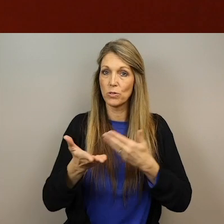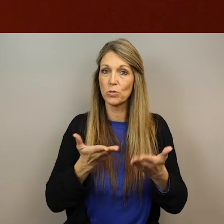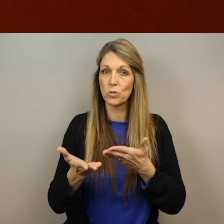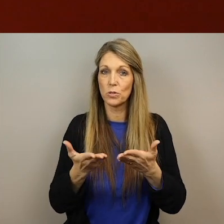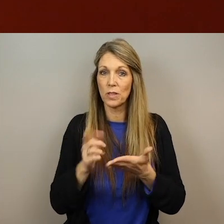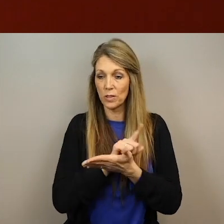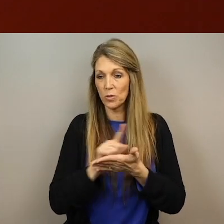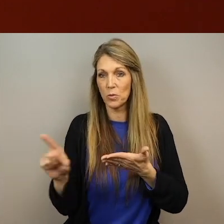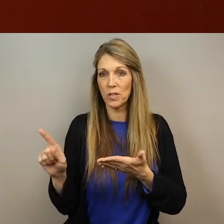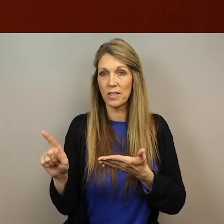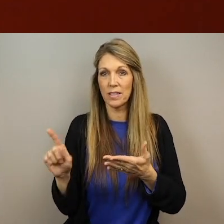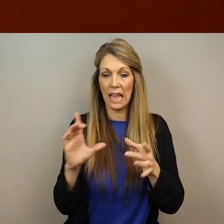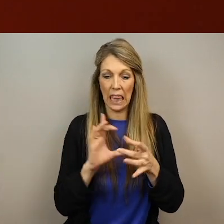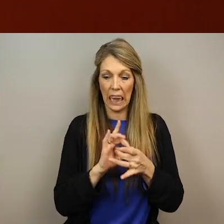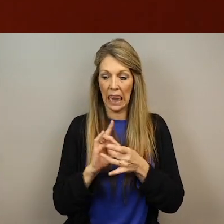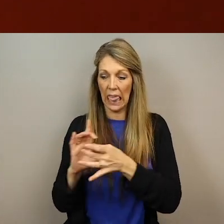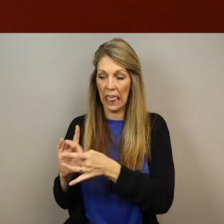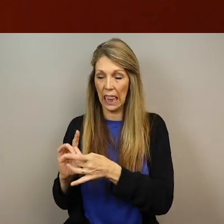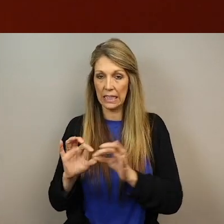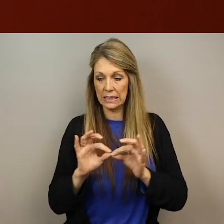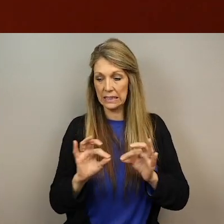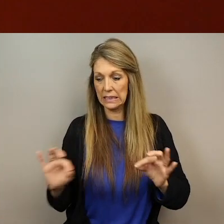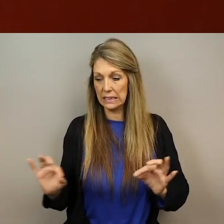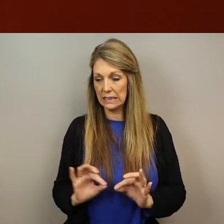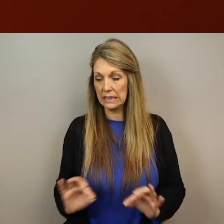and throughout the week. The links for those groups are listed in